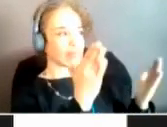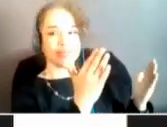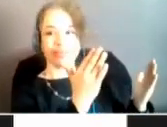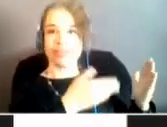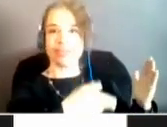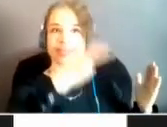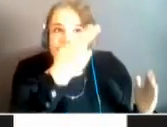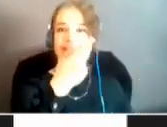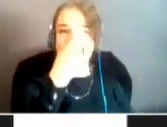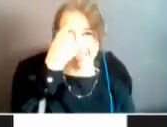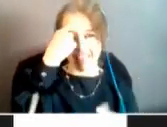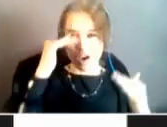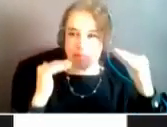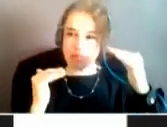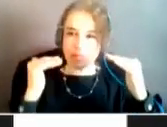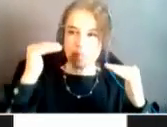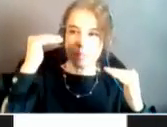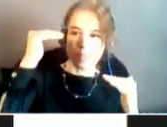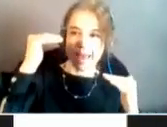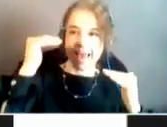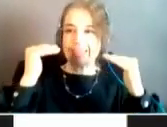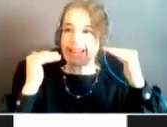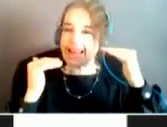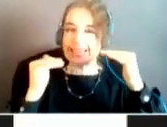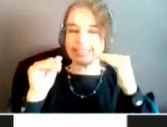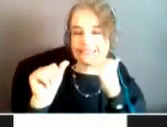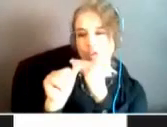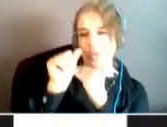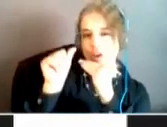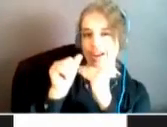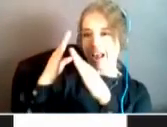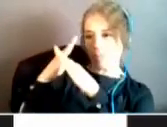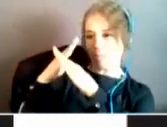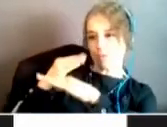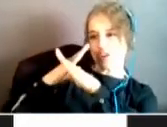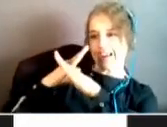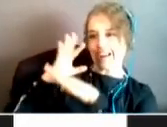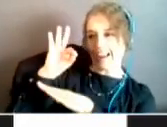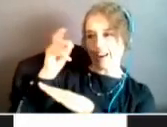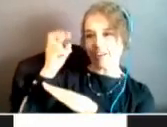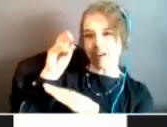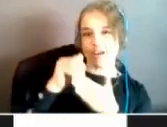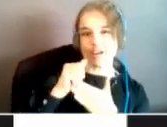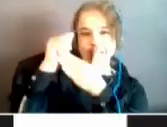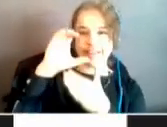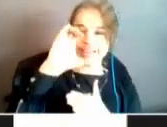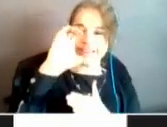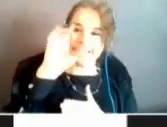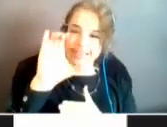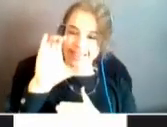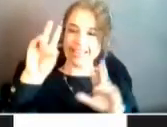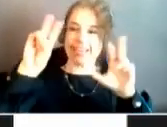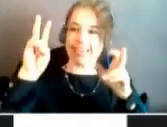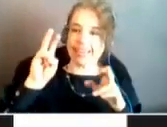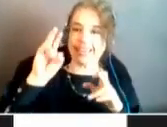So I think we have to balance risk factors with protective factors. And among those, according to the CDC, are, you